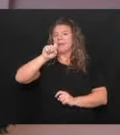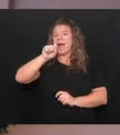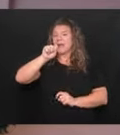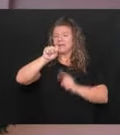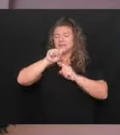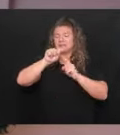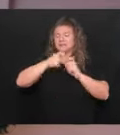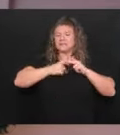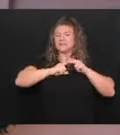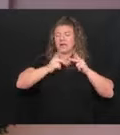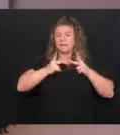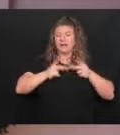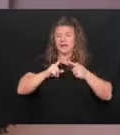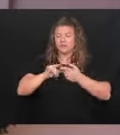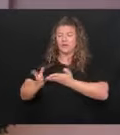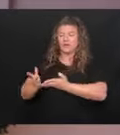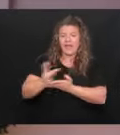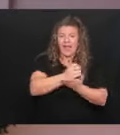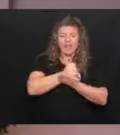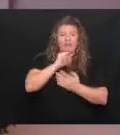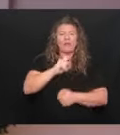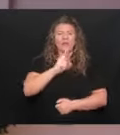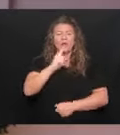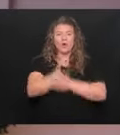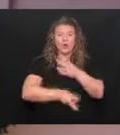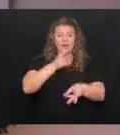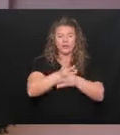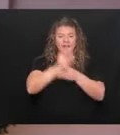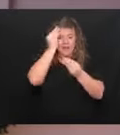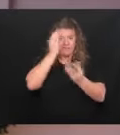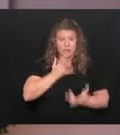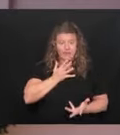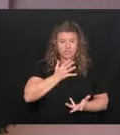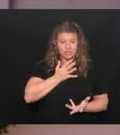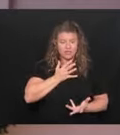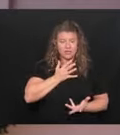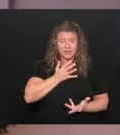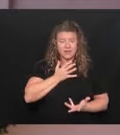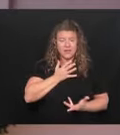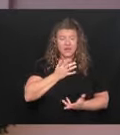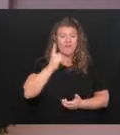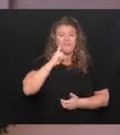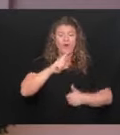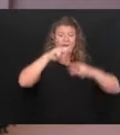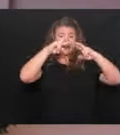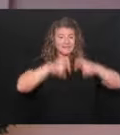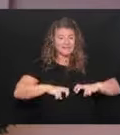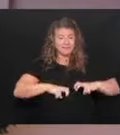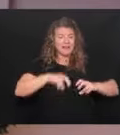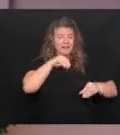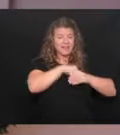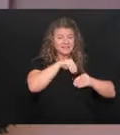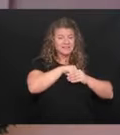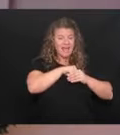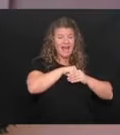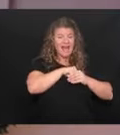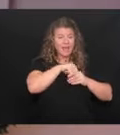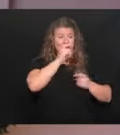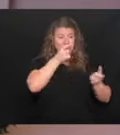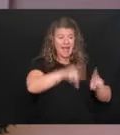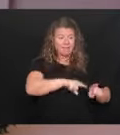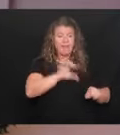to gather that real world data, not only in the booster battlefield assessment, but to position ourselves